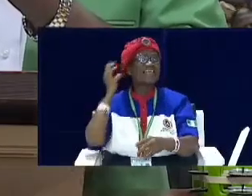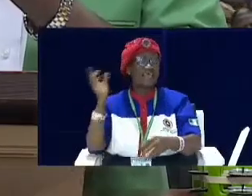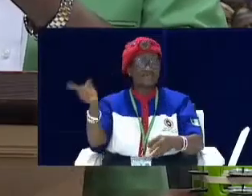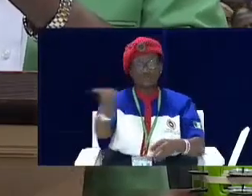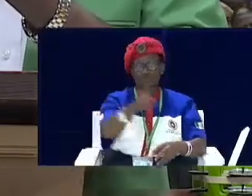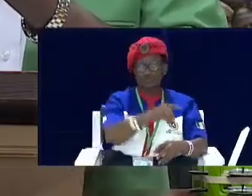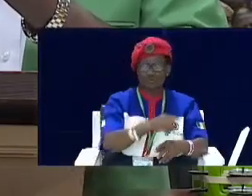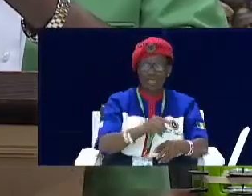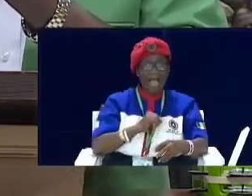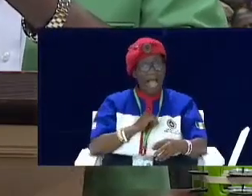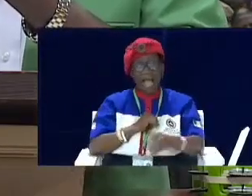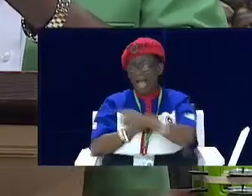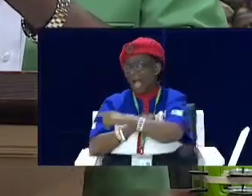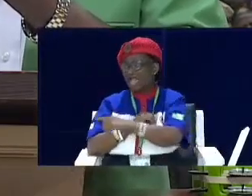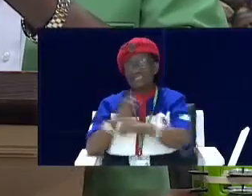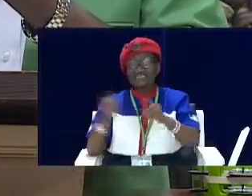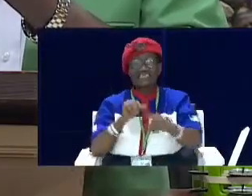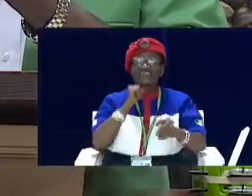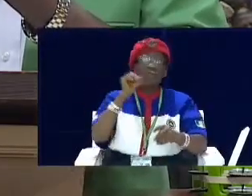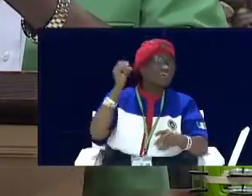I didn't hear.